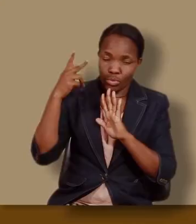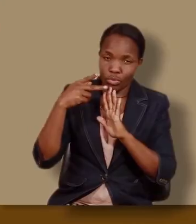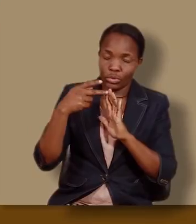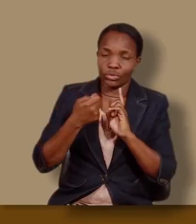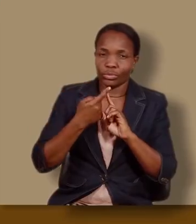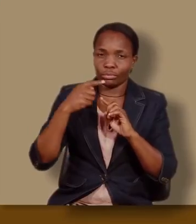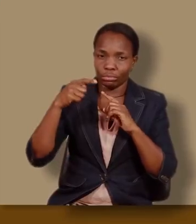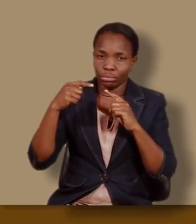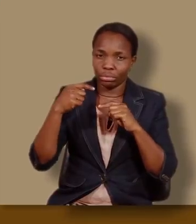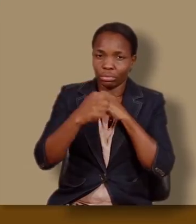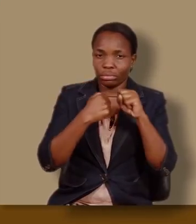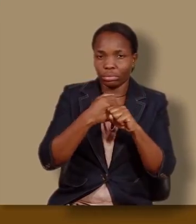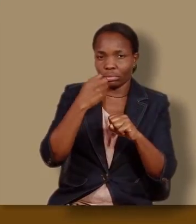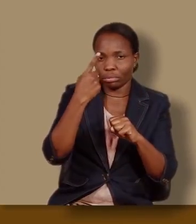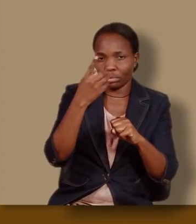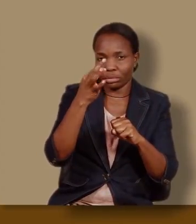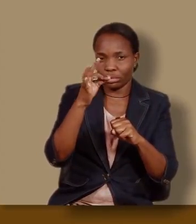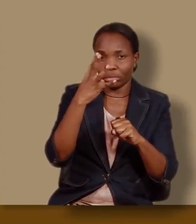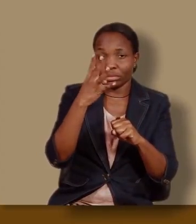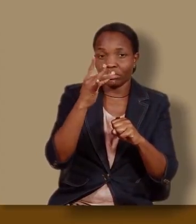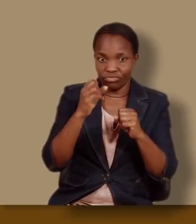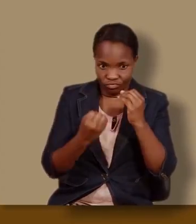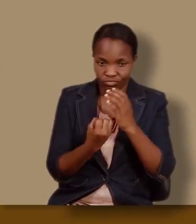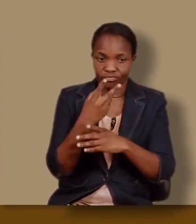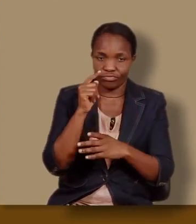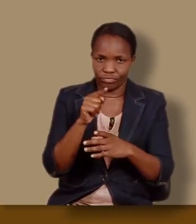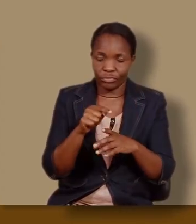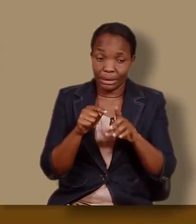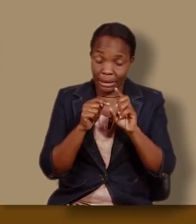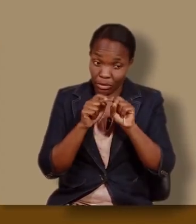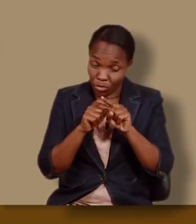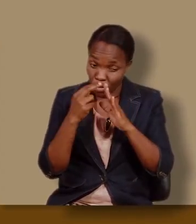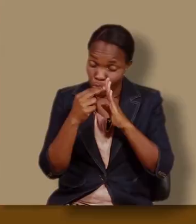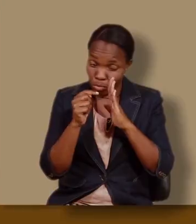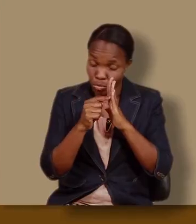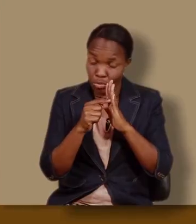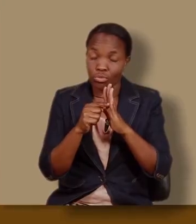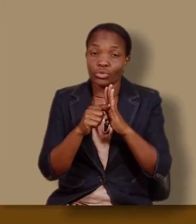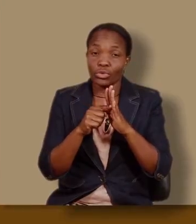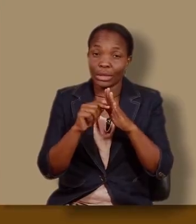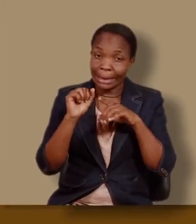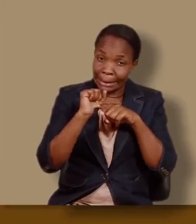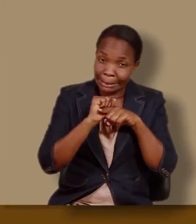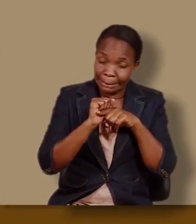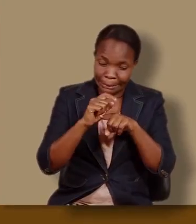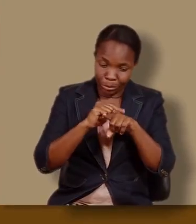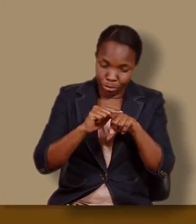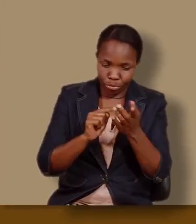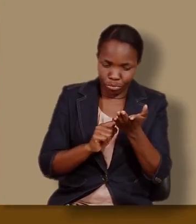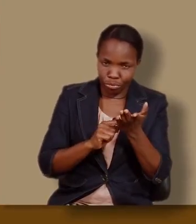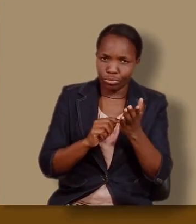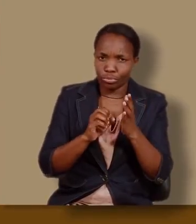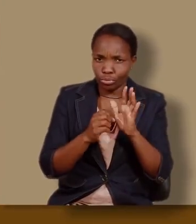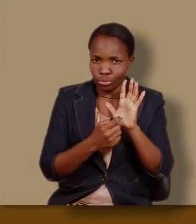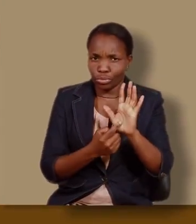country according to this law, the practice of racial discrimination began as early as 1788 when Dutch colonizers began